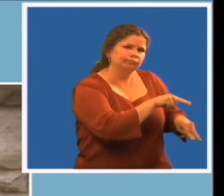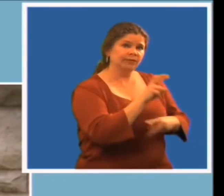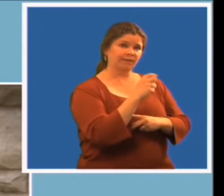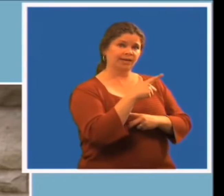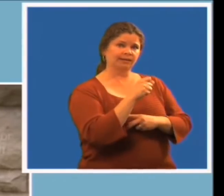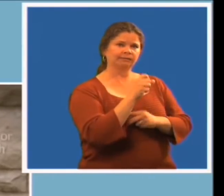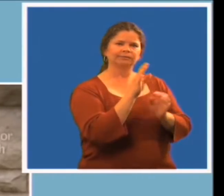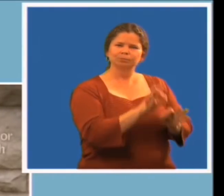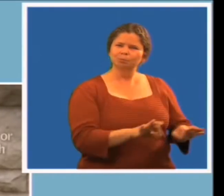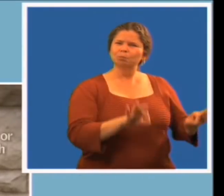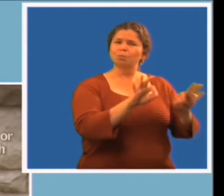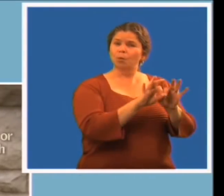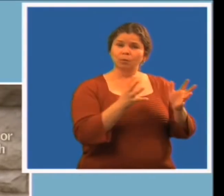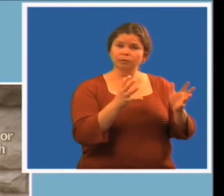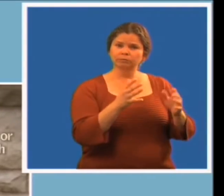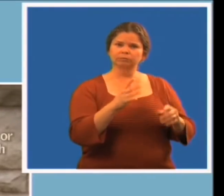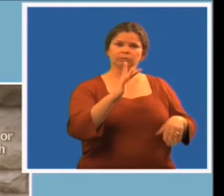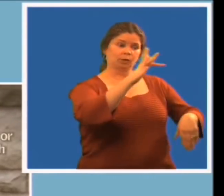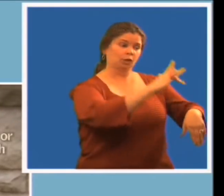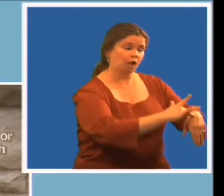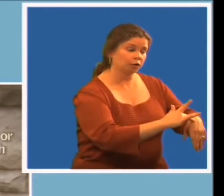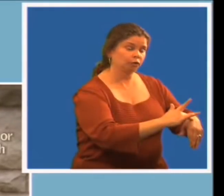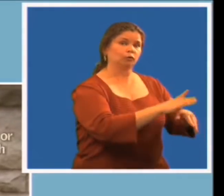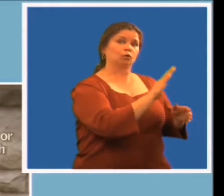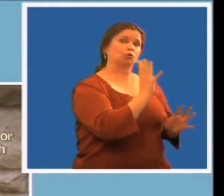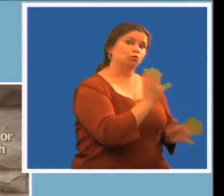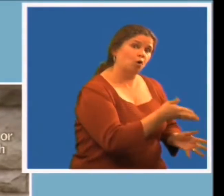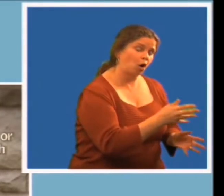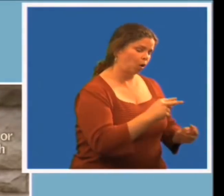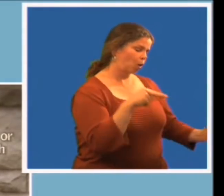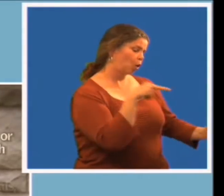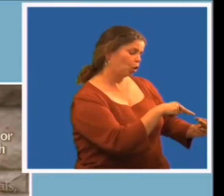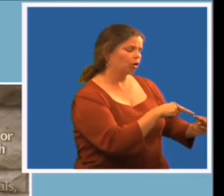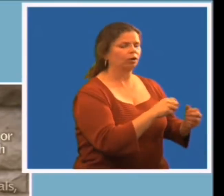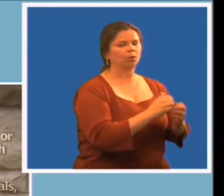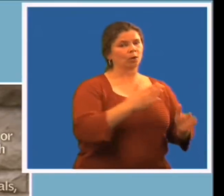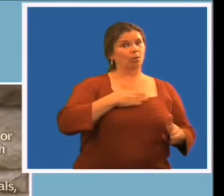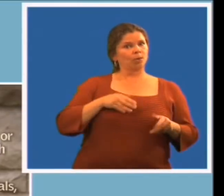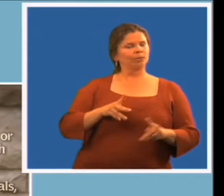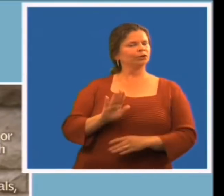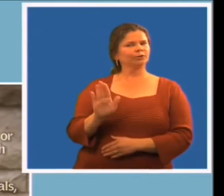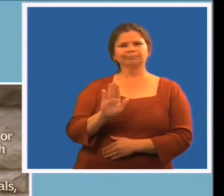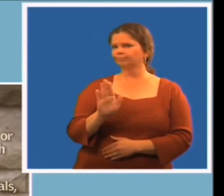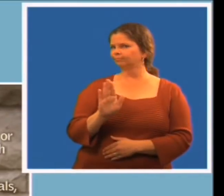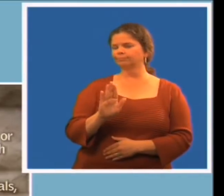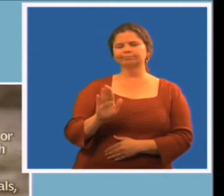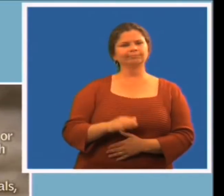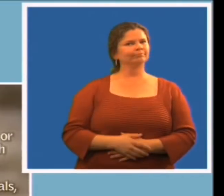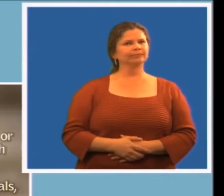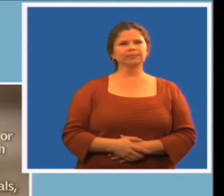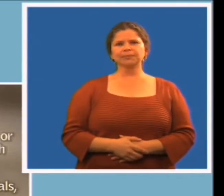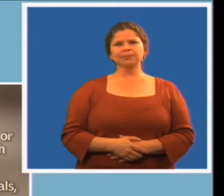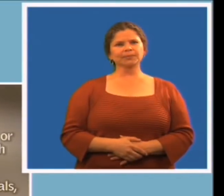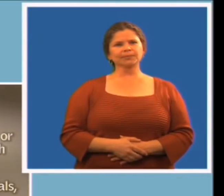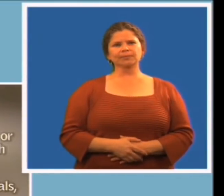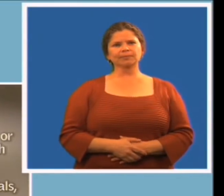responsibility, so it is important that you never touch him, talk to him, or make eye contact with him without my permission.